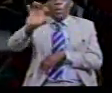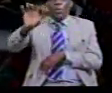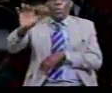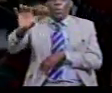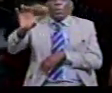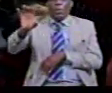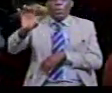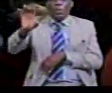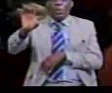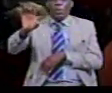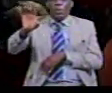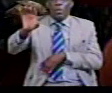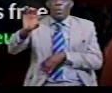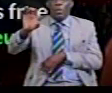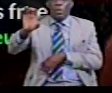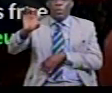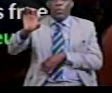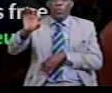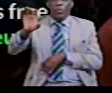come.